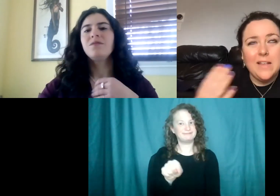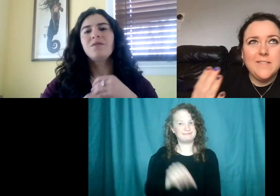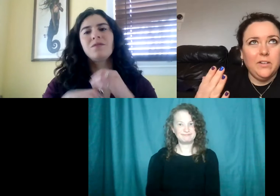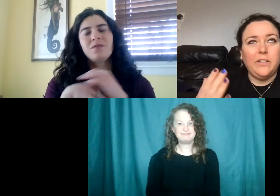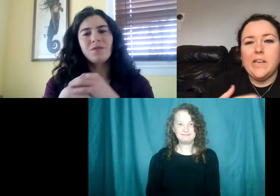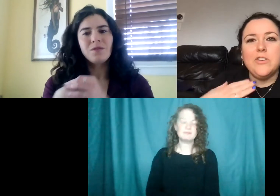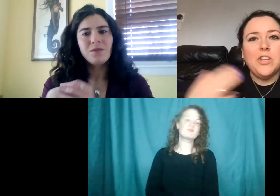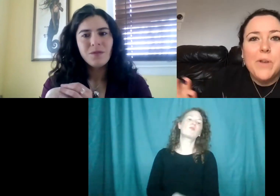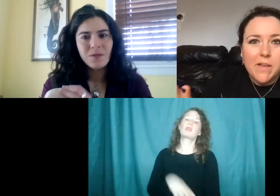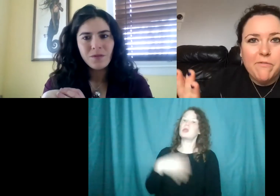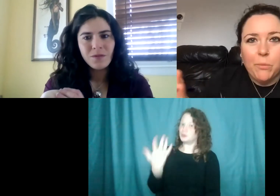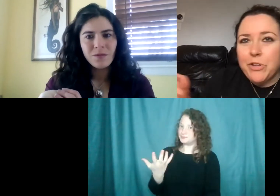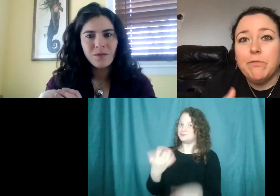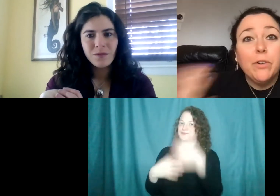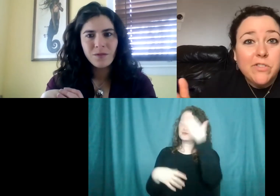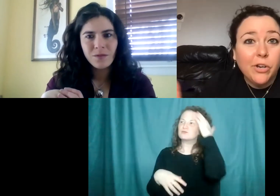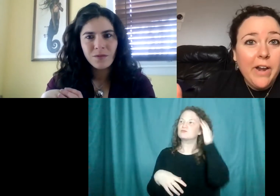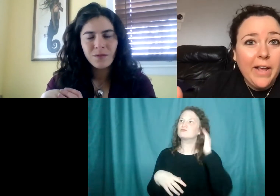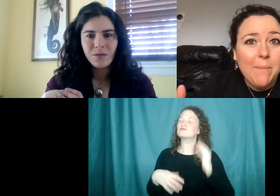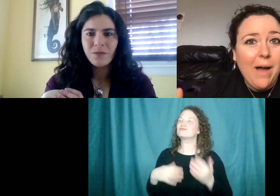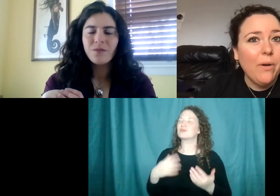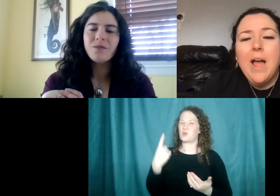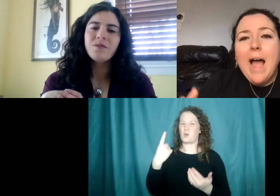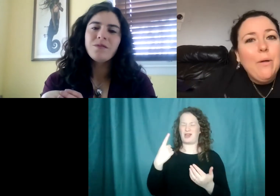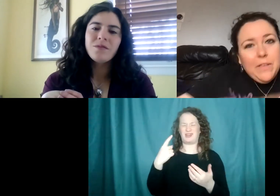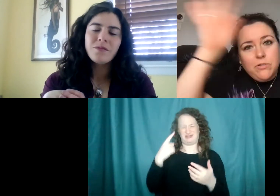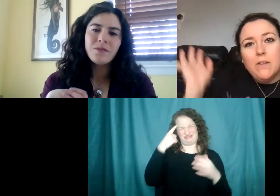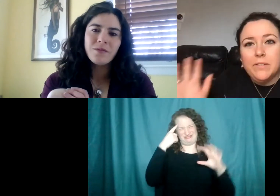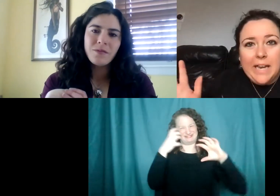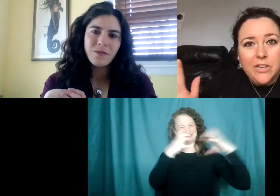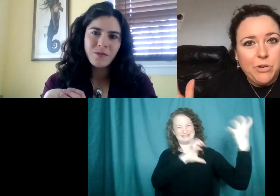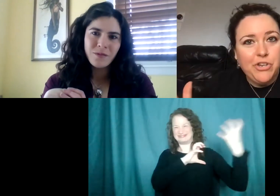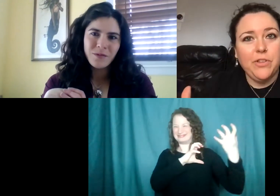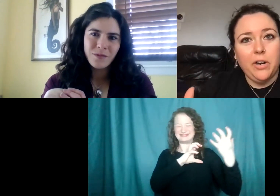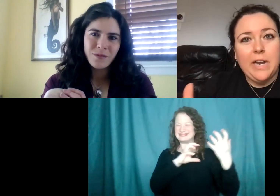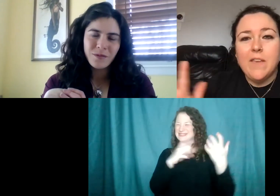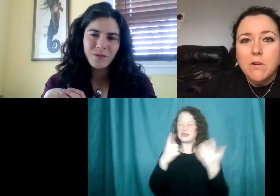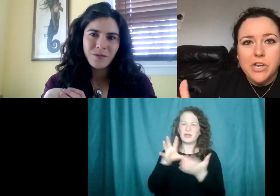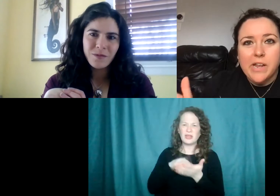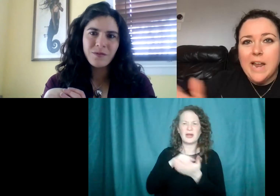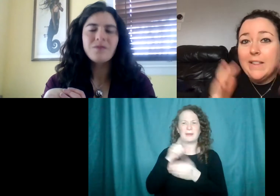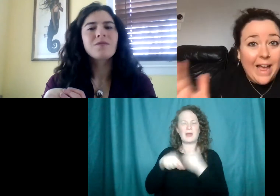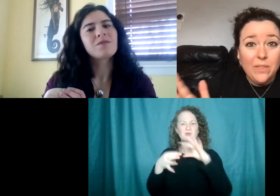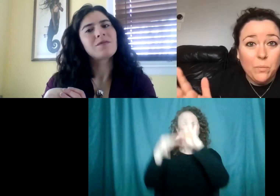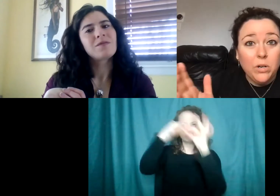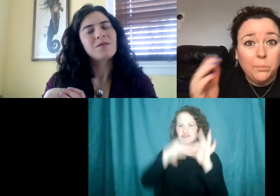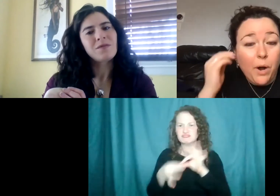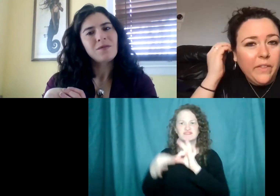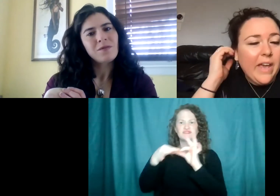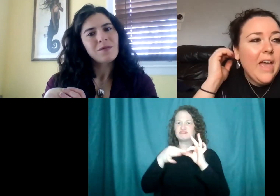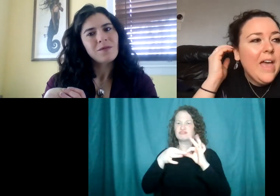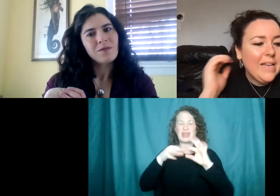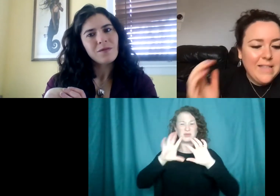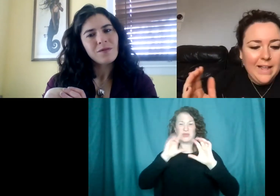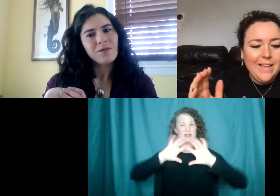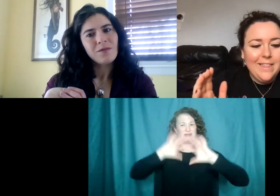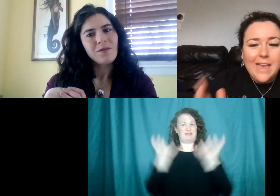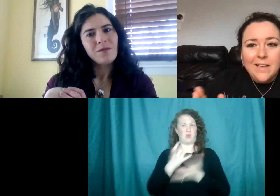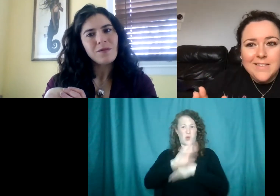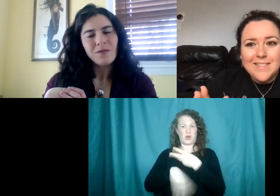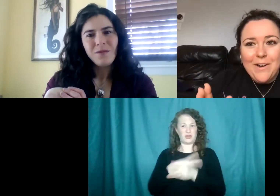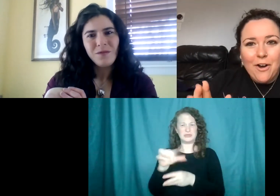not necessarily intuitive for when you're first learning about how things are all related to each other in the ocean and in the world broadly is